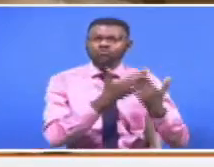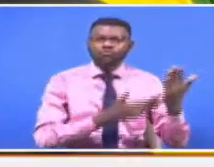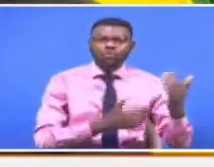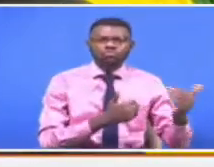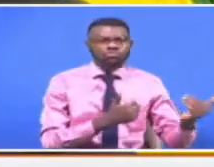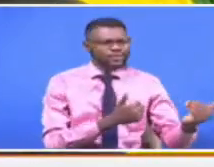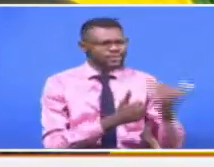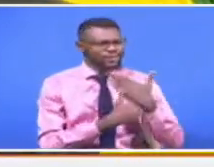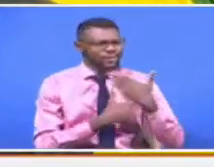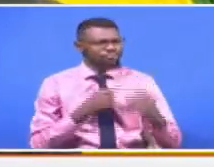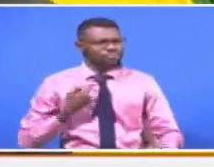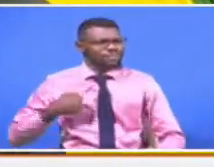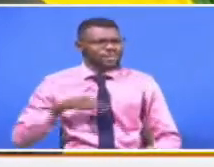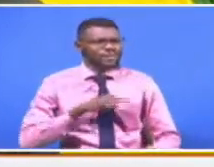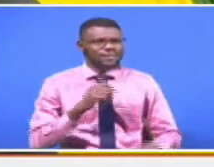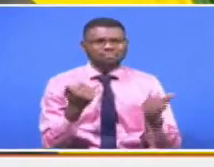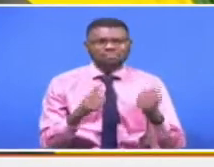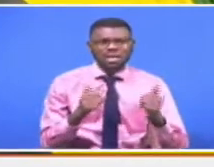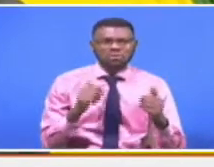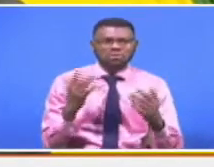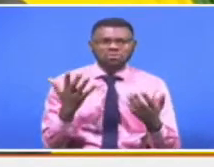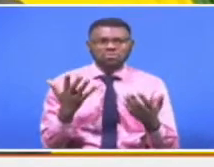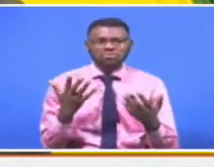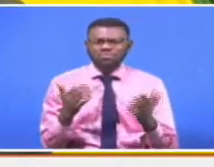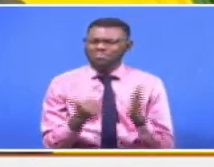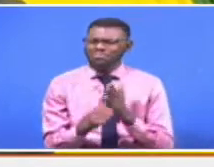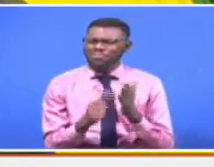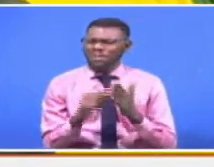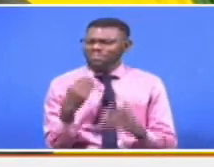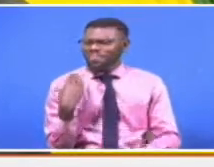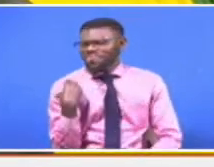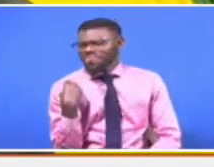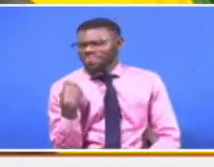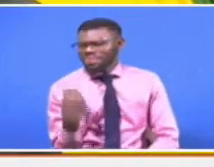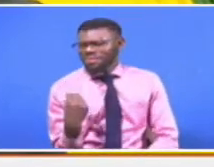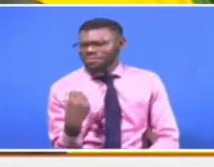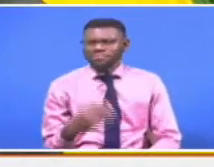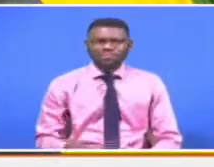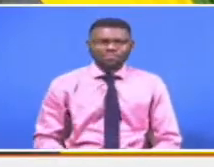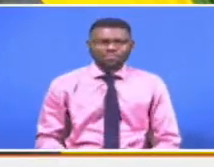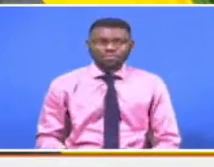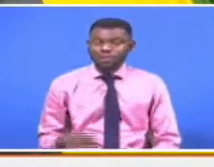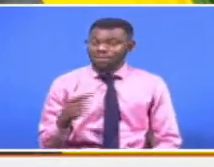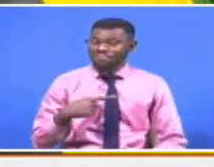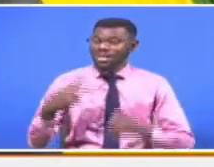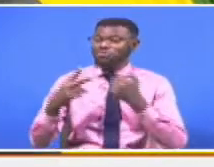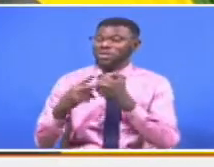sasa. Hii problem si mzee sana. Hii problem silianza July.